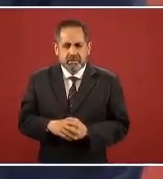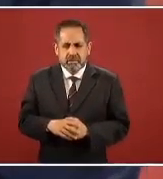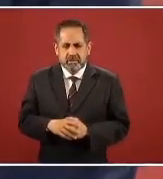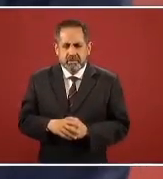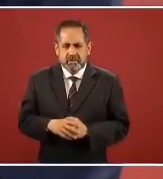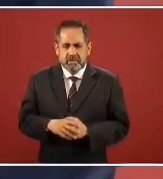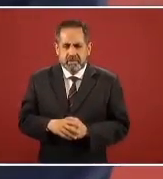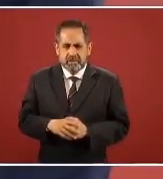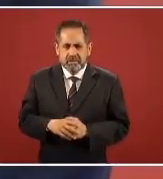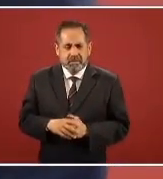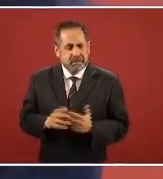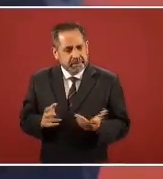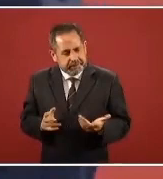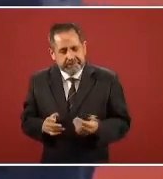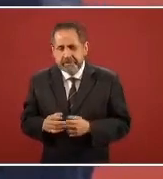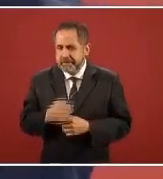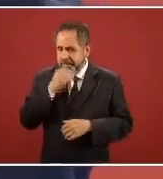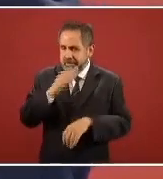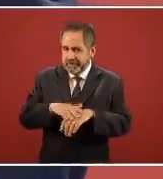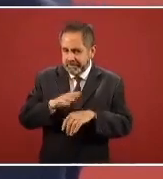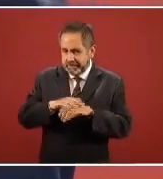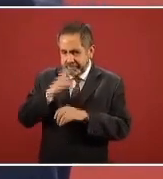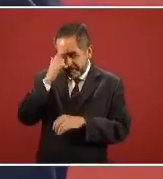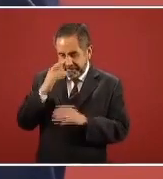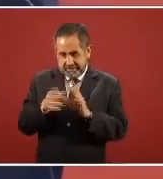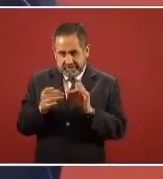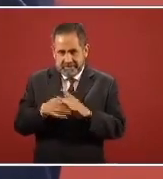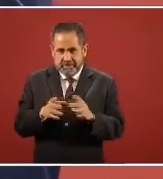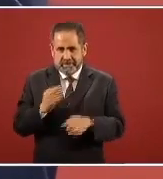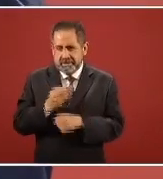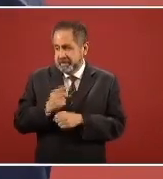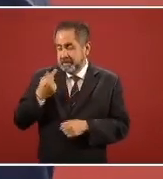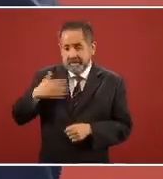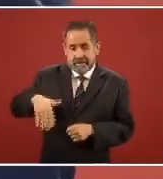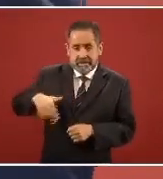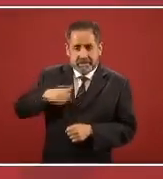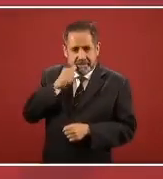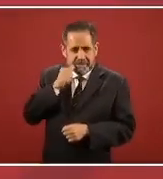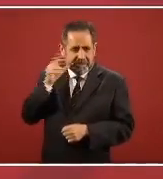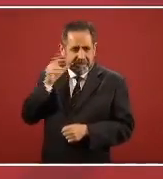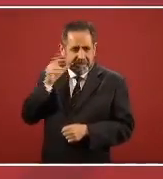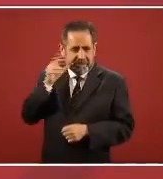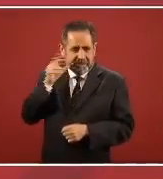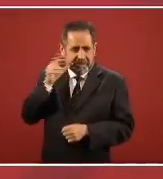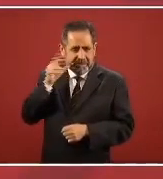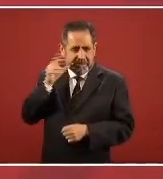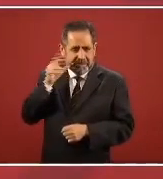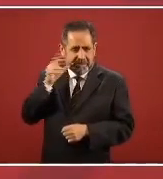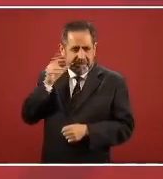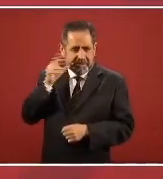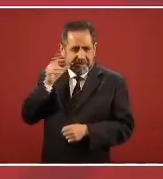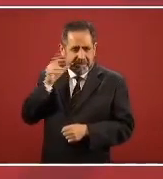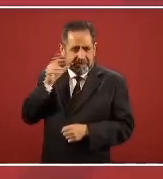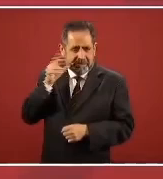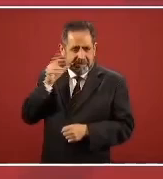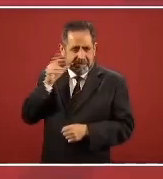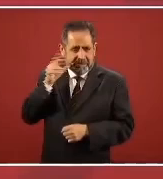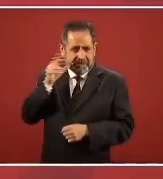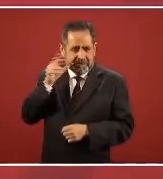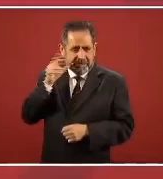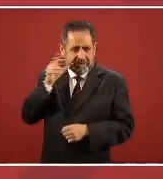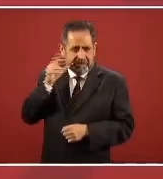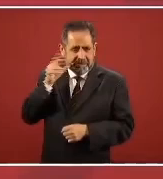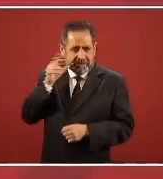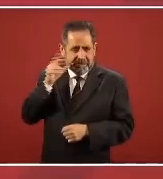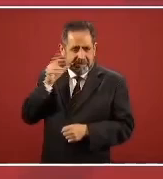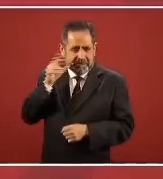no estoy para recordarlo, y menos con lo que acaba de pasar antier. And he says, I'm